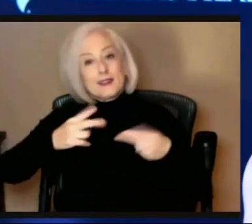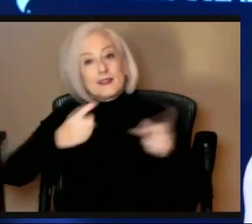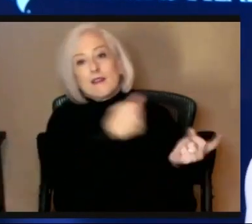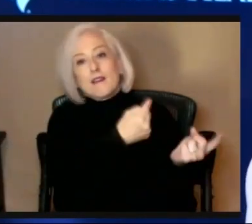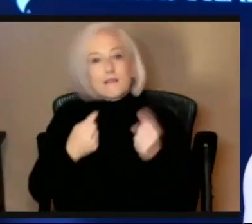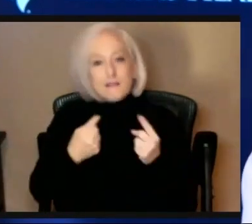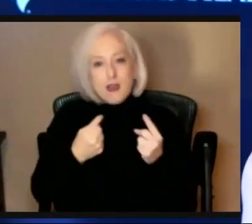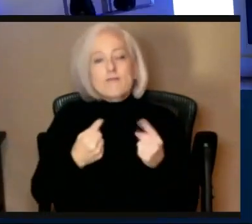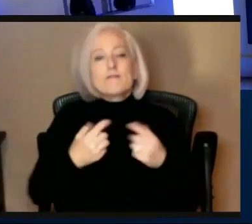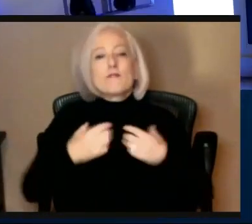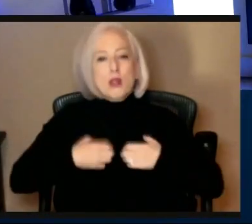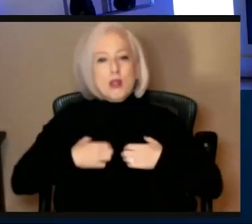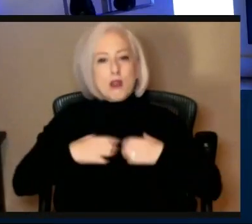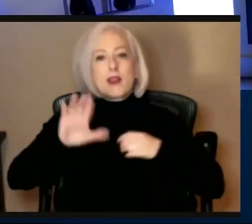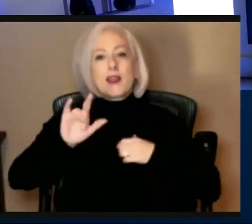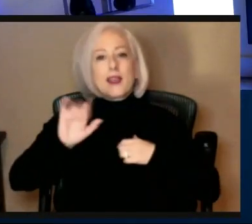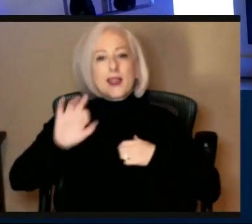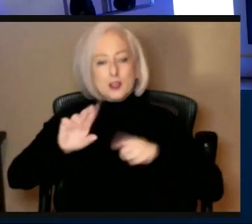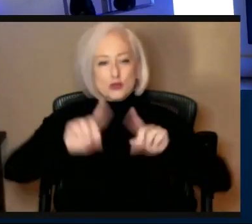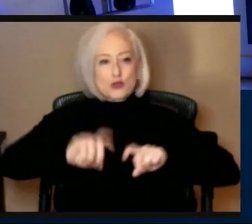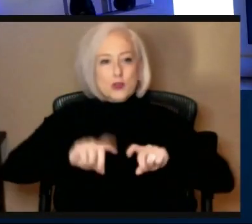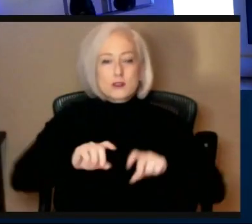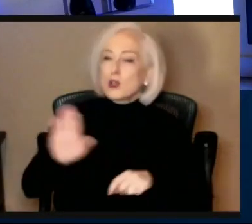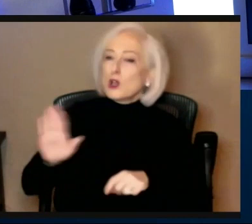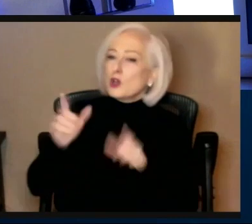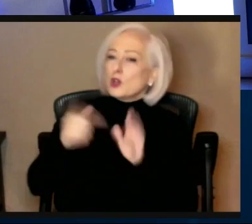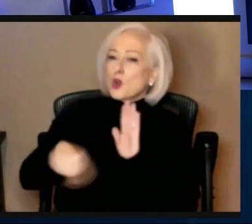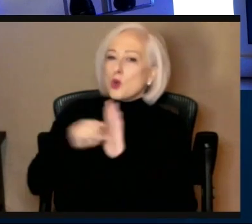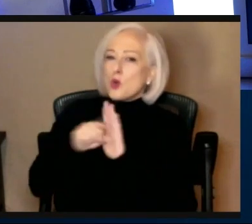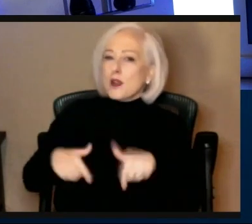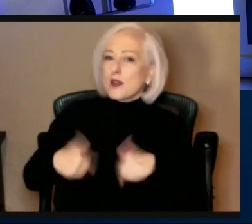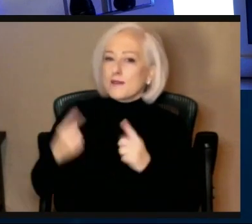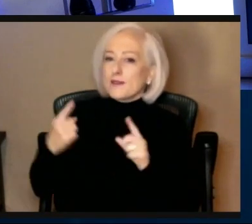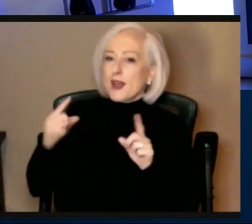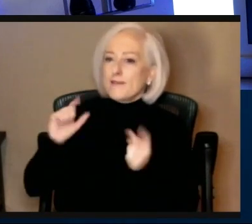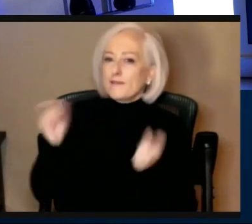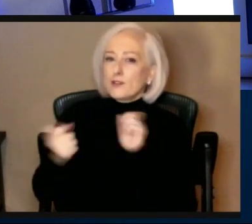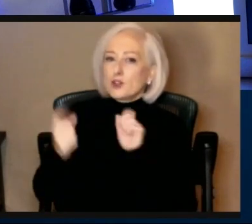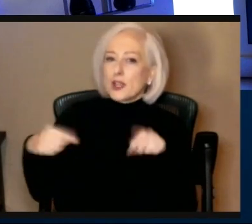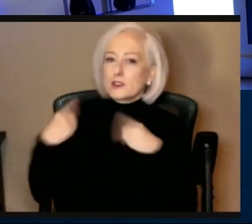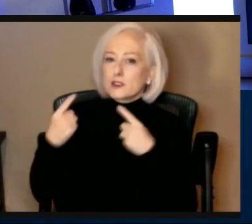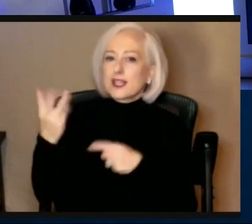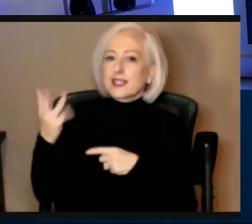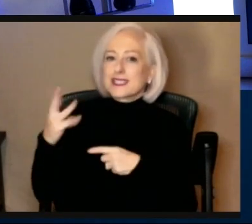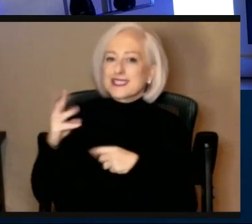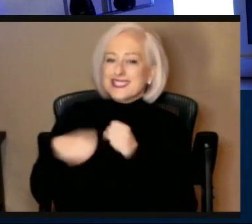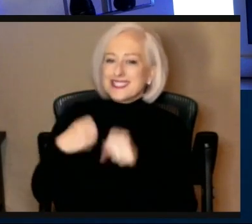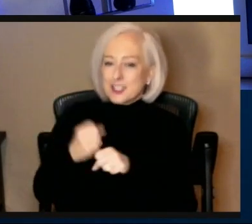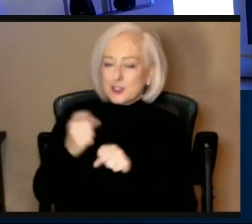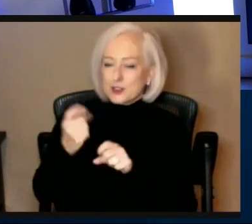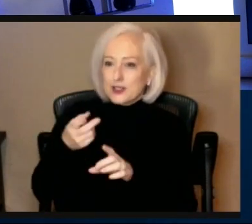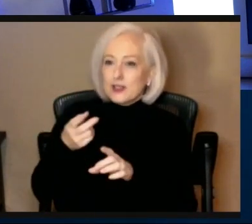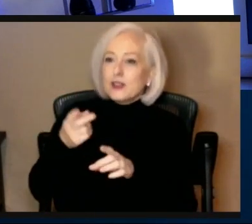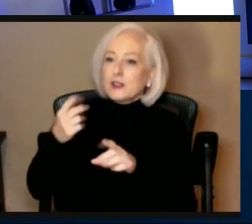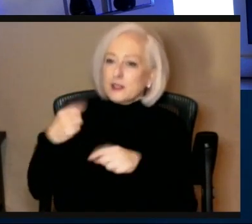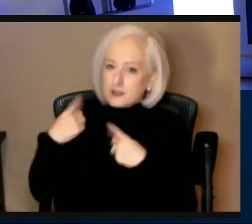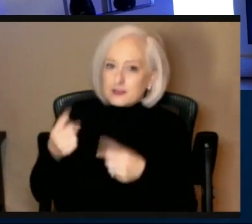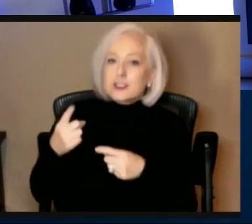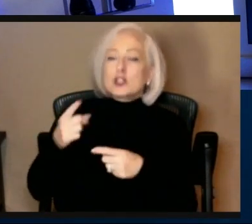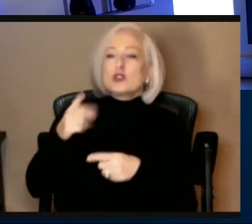risk. Brian, how's your quality of life changed in the last 16 years since you quit smoking? Like I said, I know you're out there on the golf course and you're active and you're